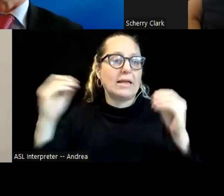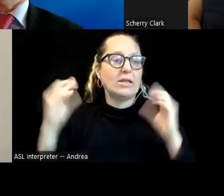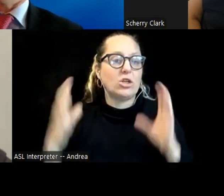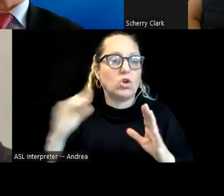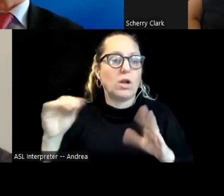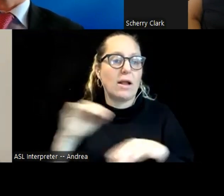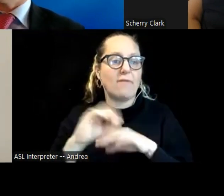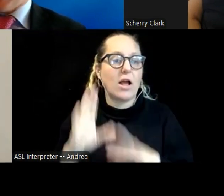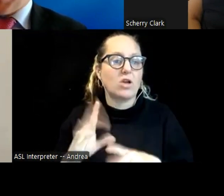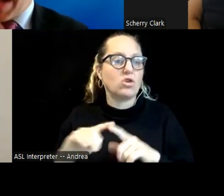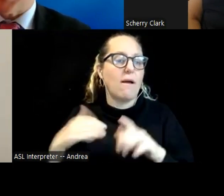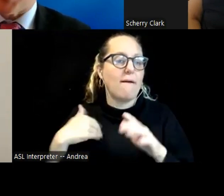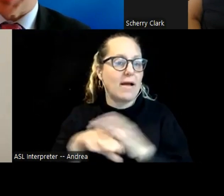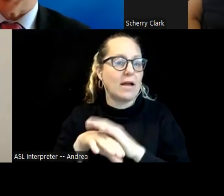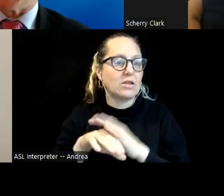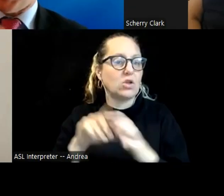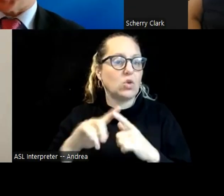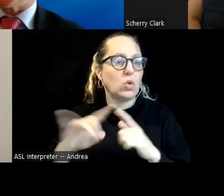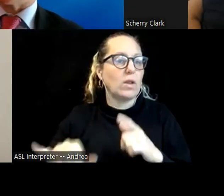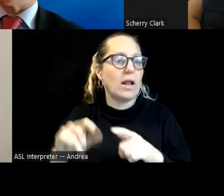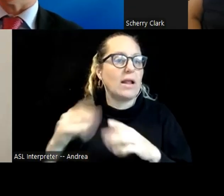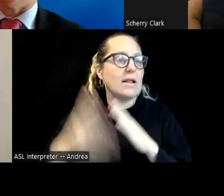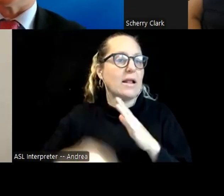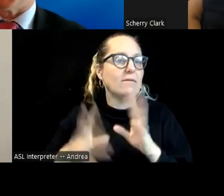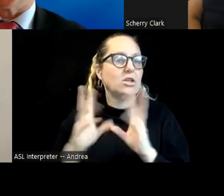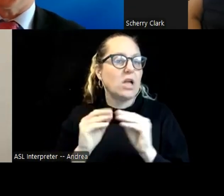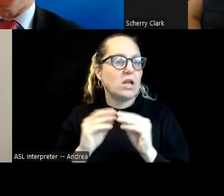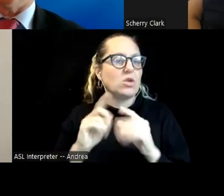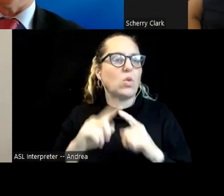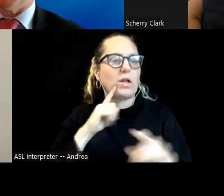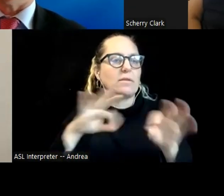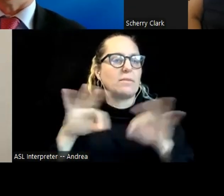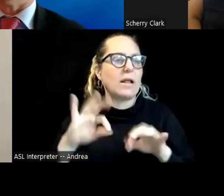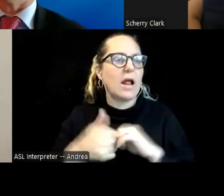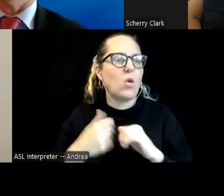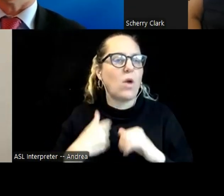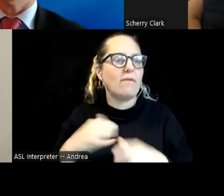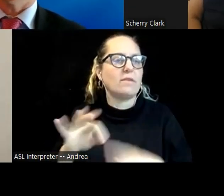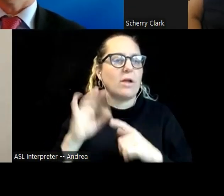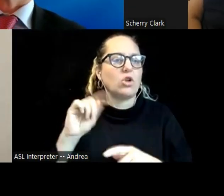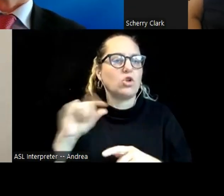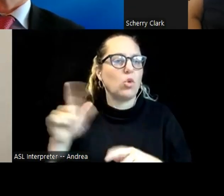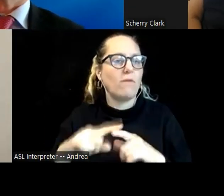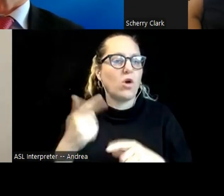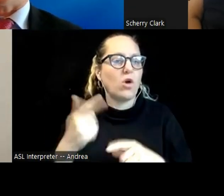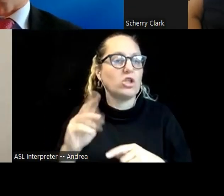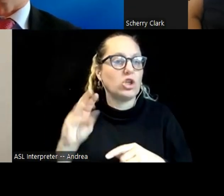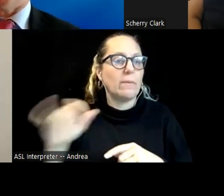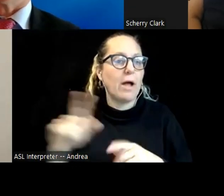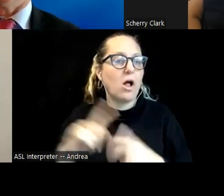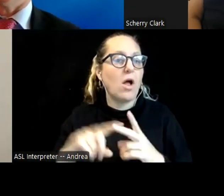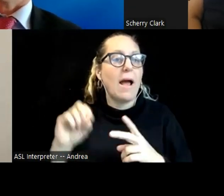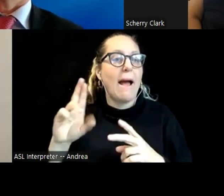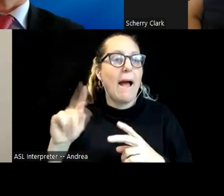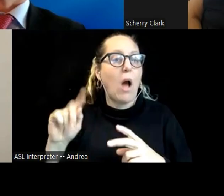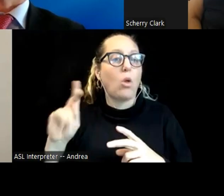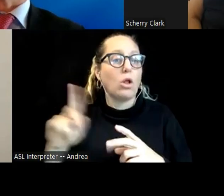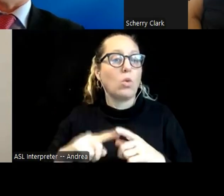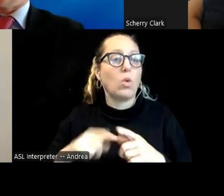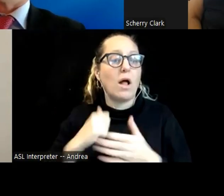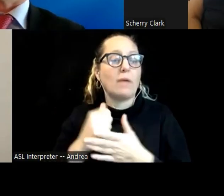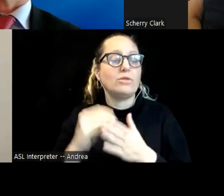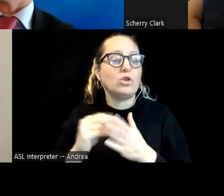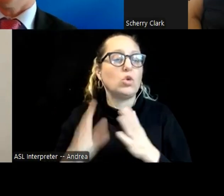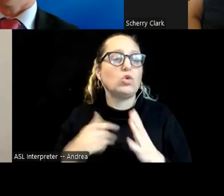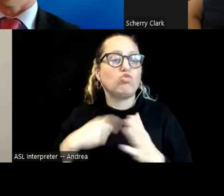have access to at the end of our session. I'll explain how you can have a special tool for Gmail and Outlook that'll help students write more professionally. That'll be at